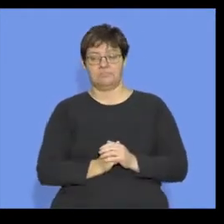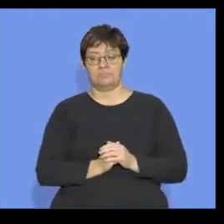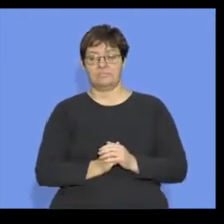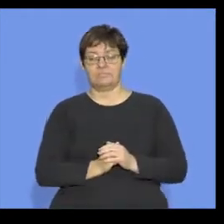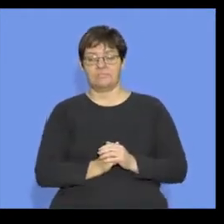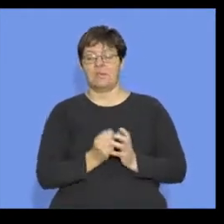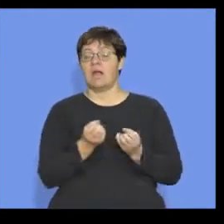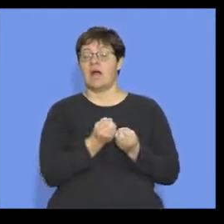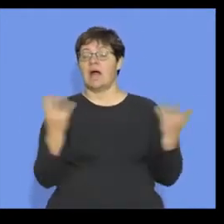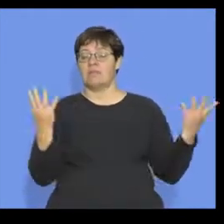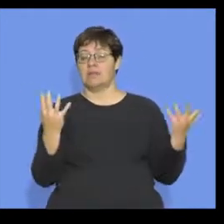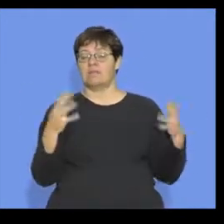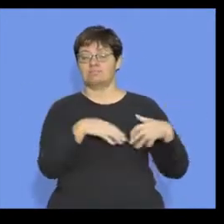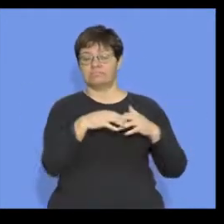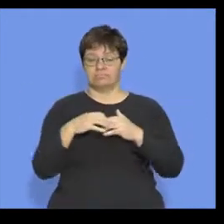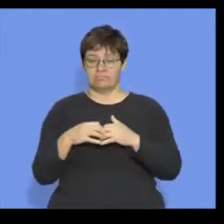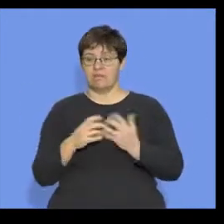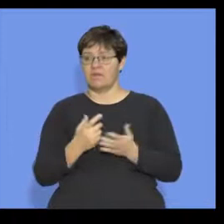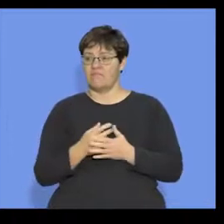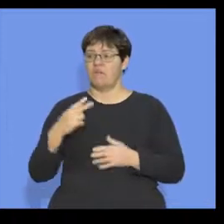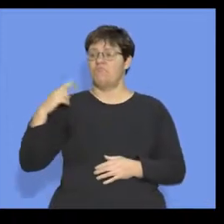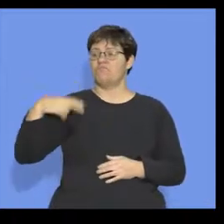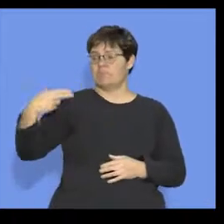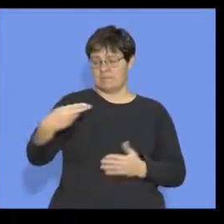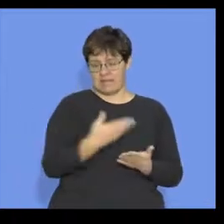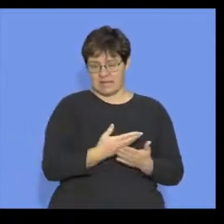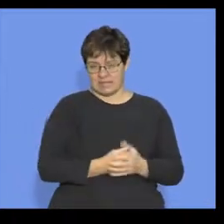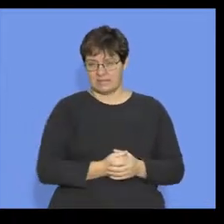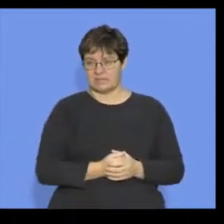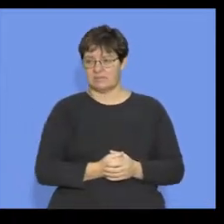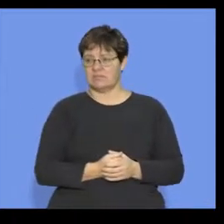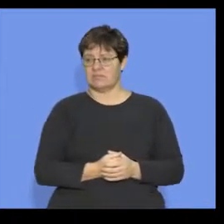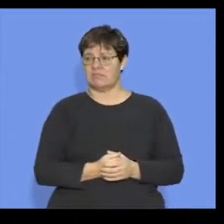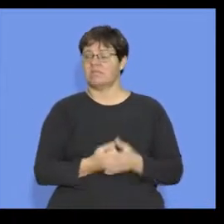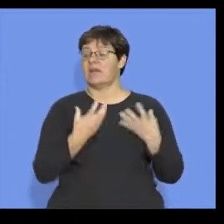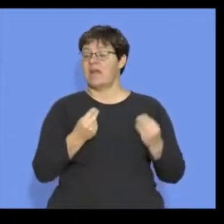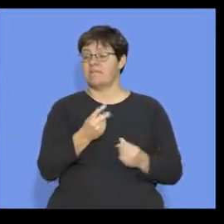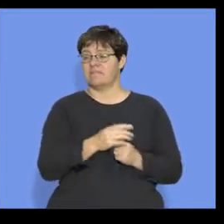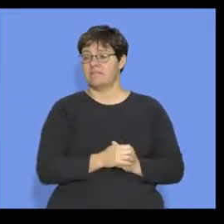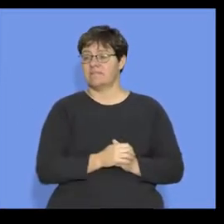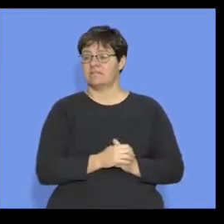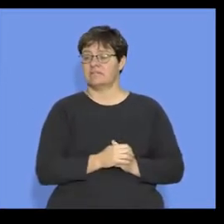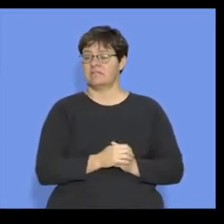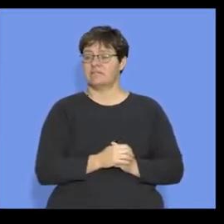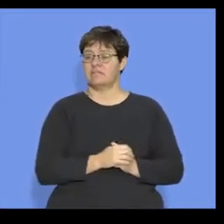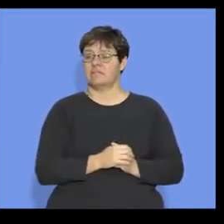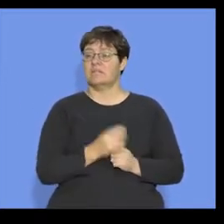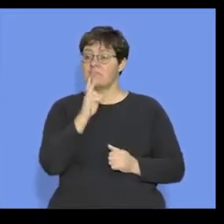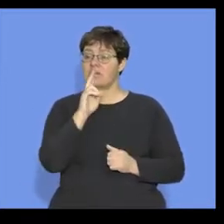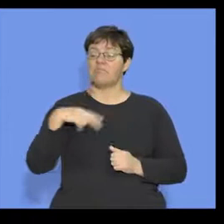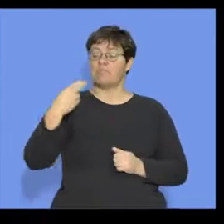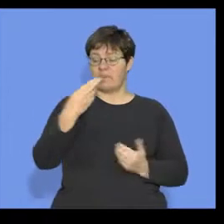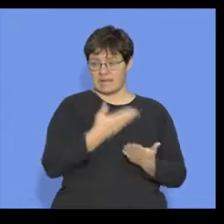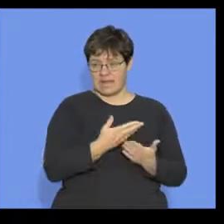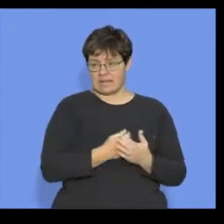The first question, how many pins can be made if digits are repeated? We definitely can have. If digits can be